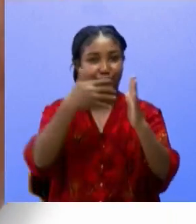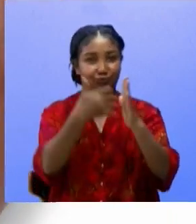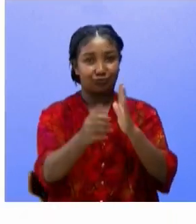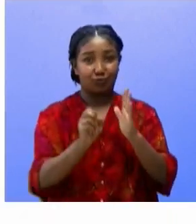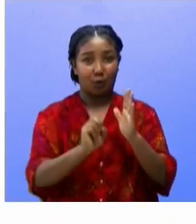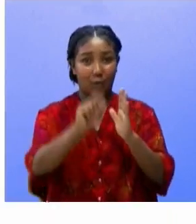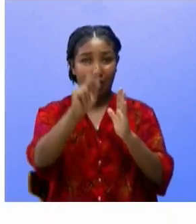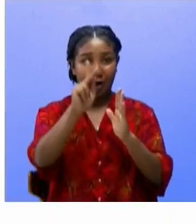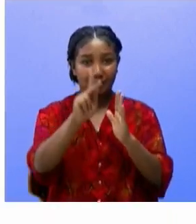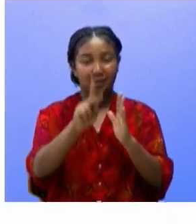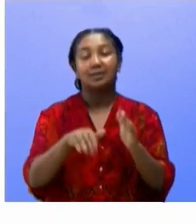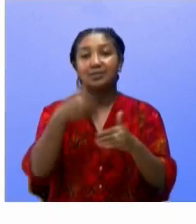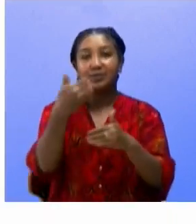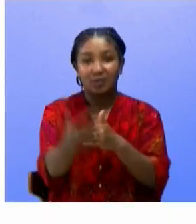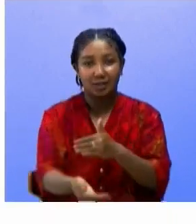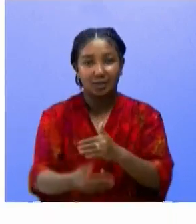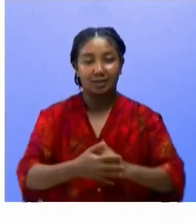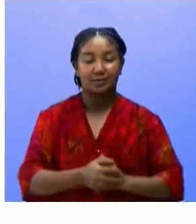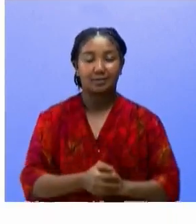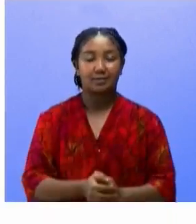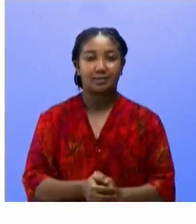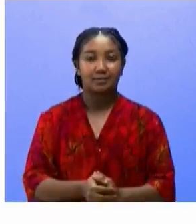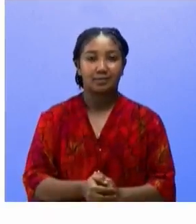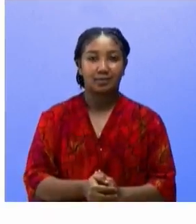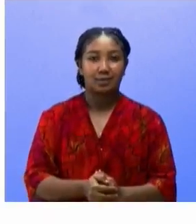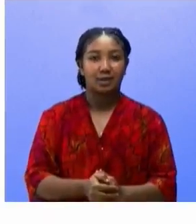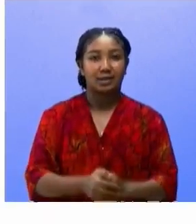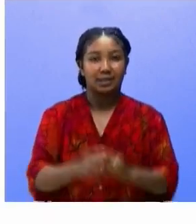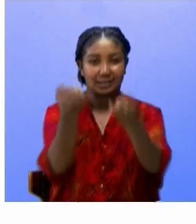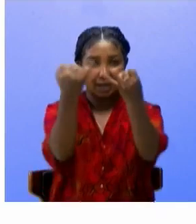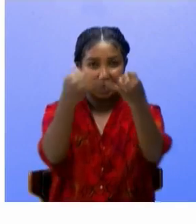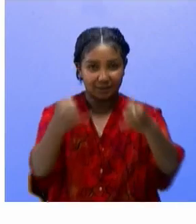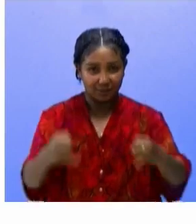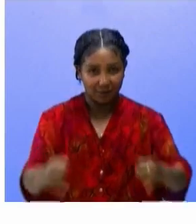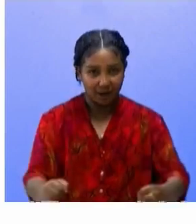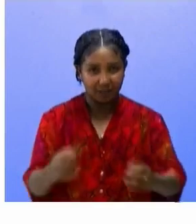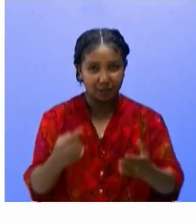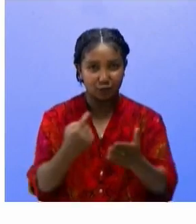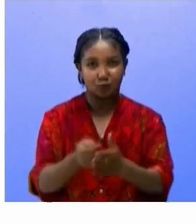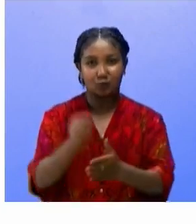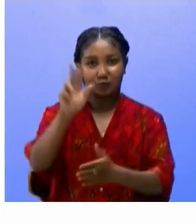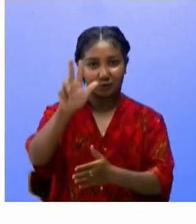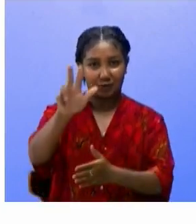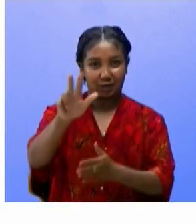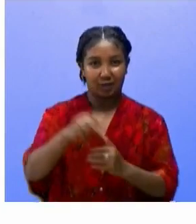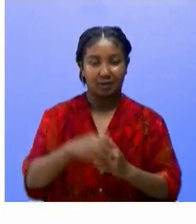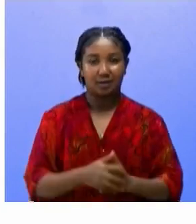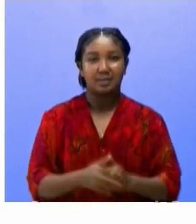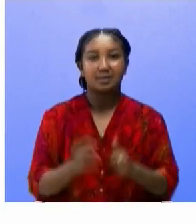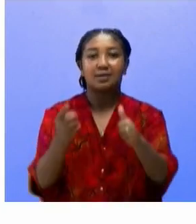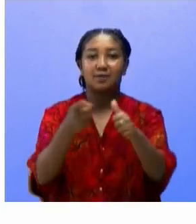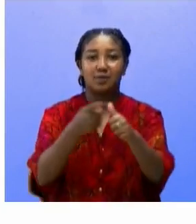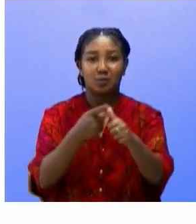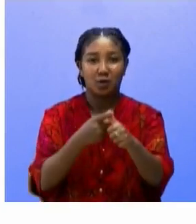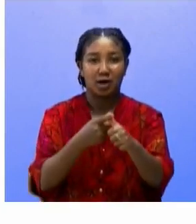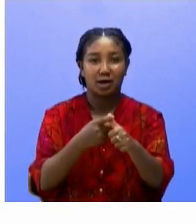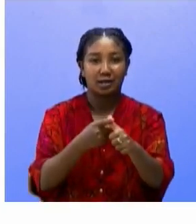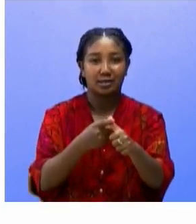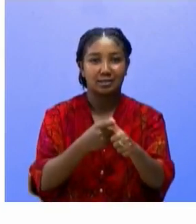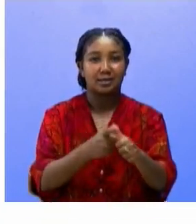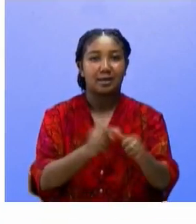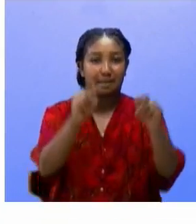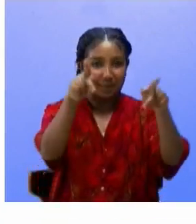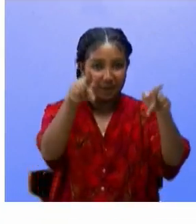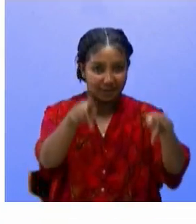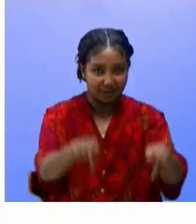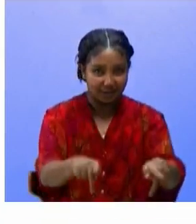all right? Then let us classify or divide this into 3. The first one, this is